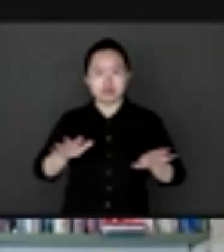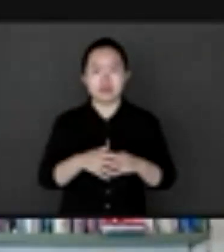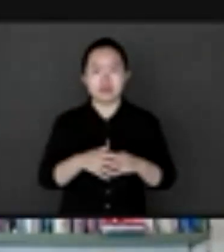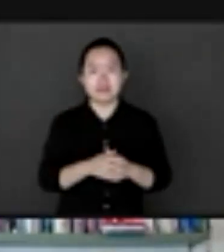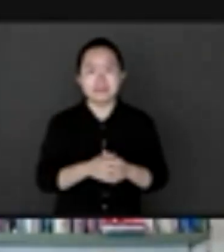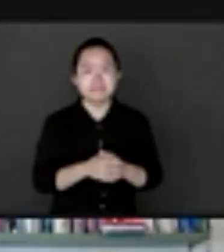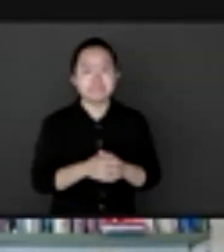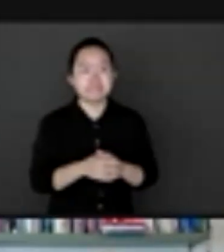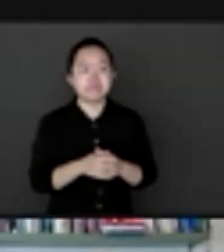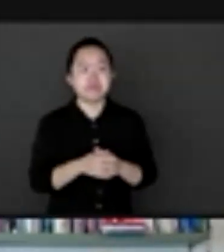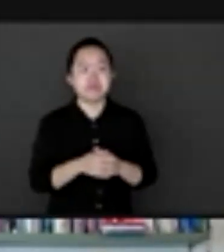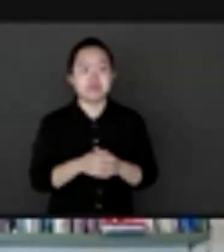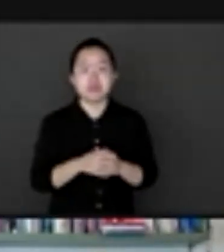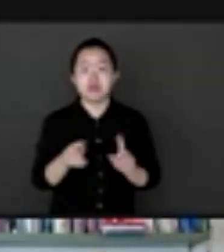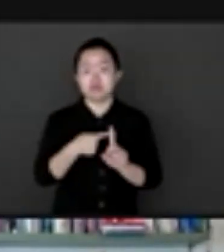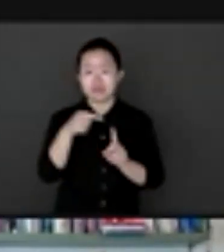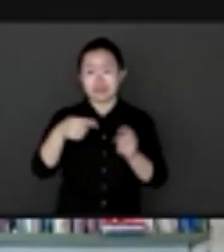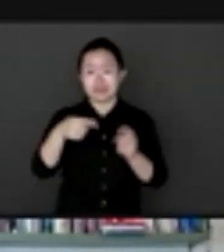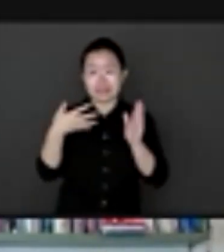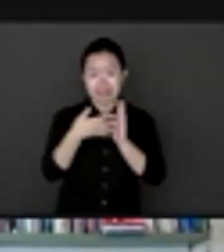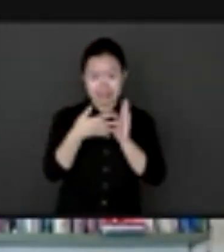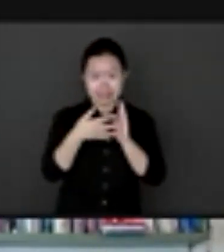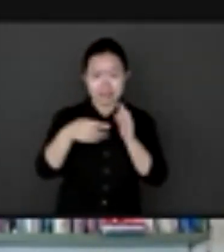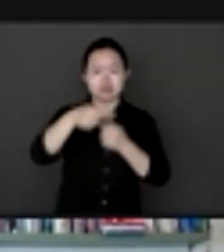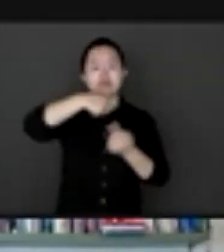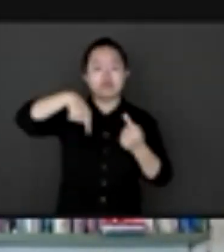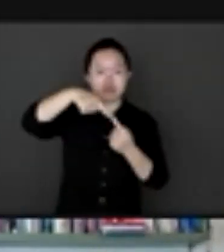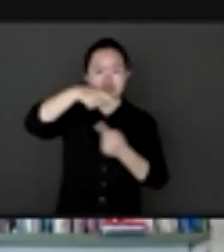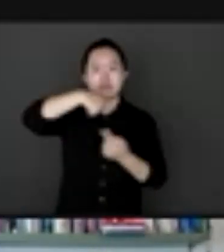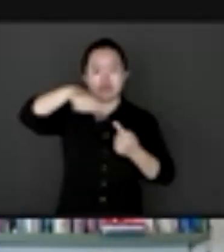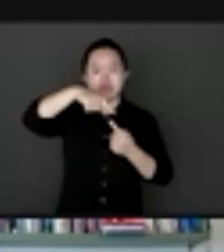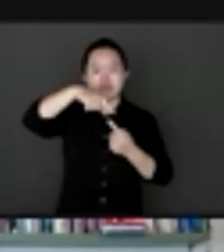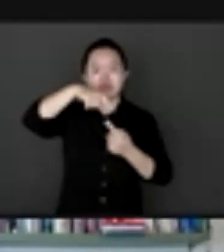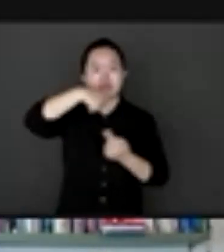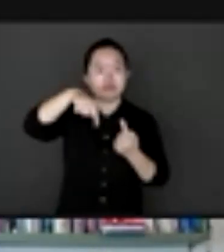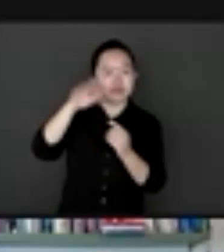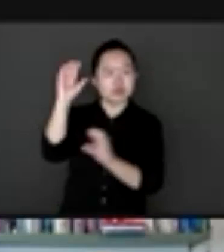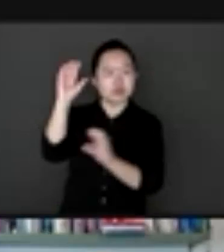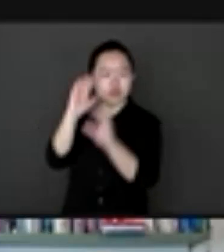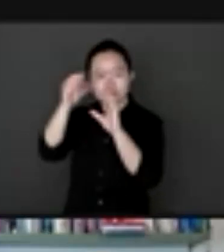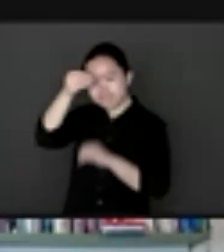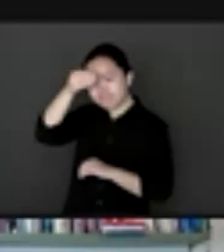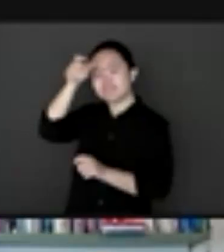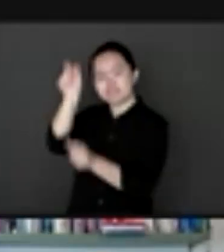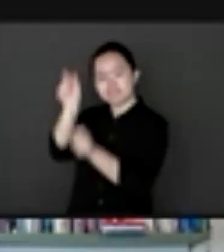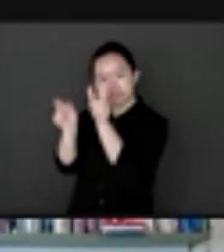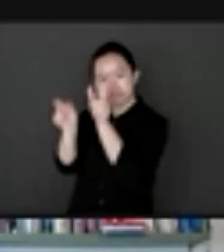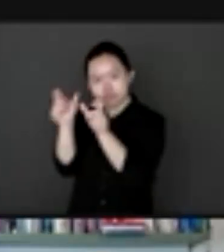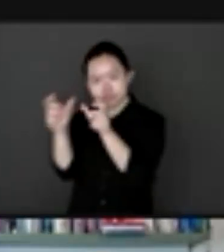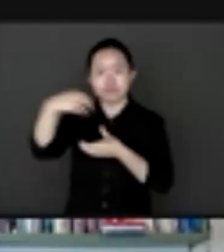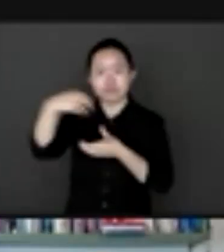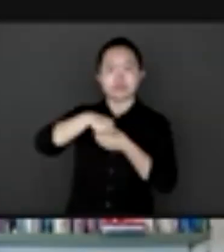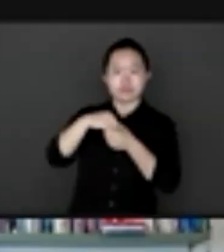promoting full transparency through a dedicated public board that is shown on the right up of this